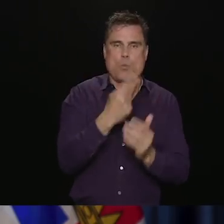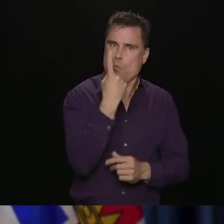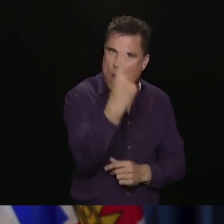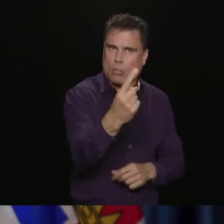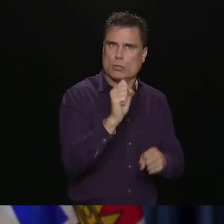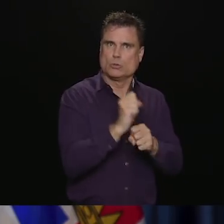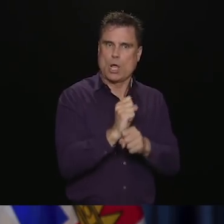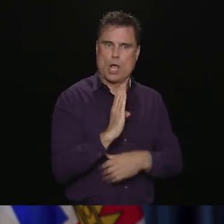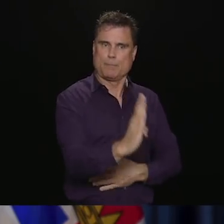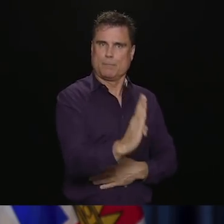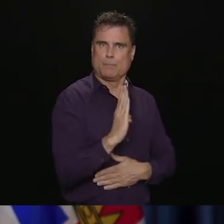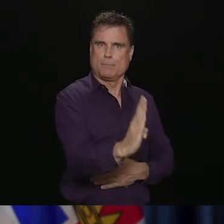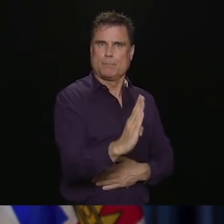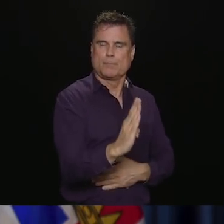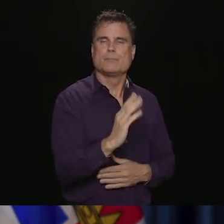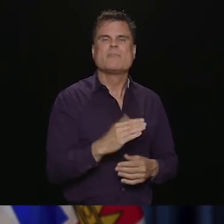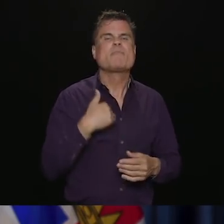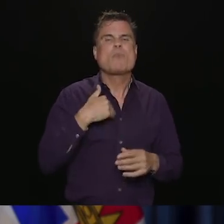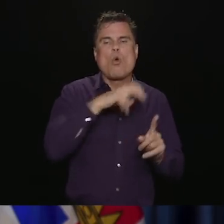Essential, crucial, vital.